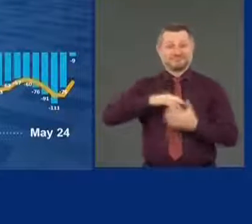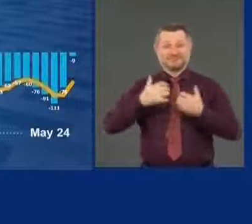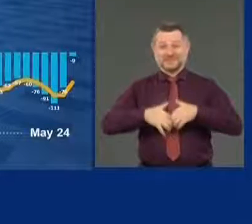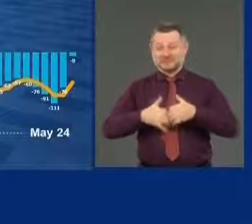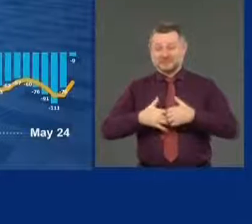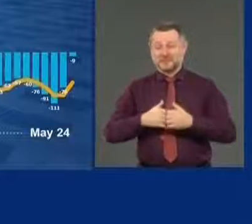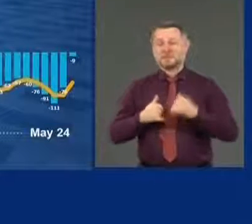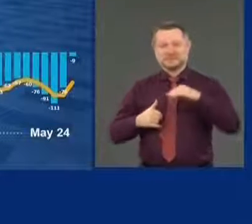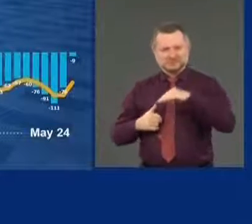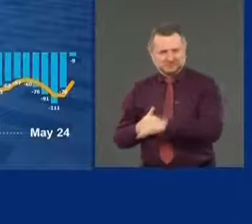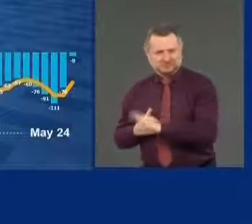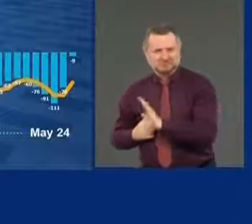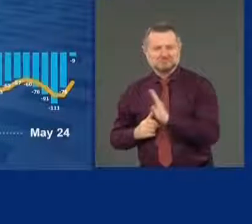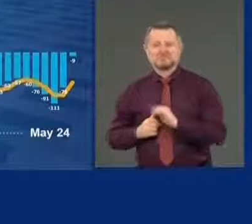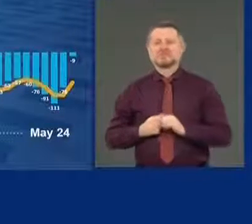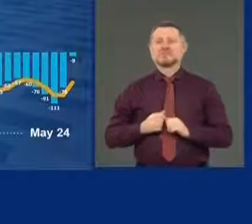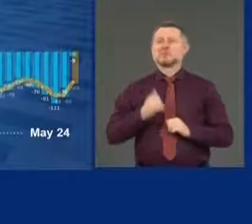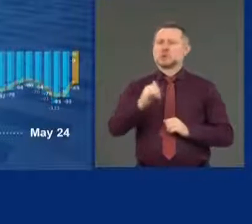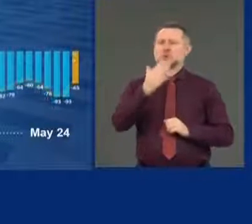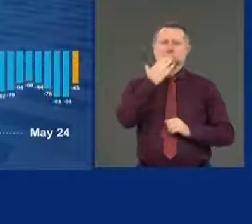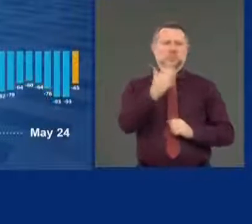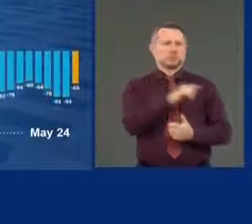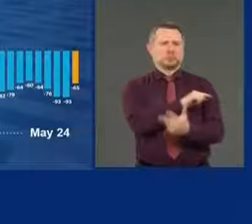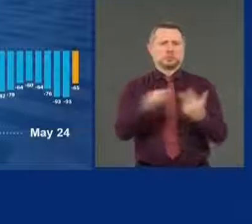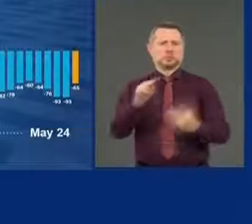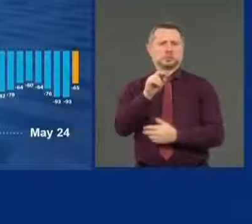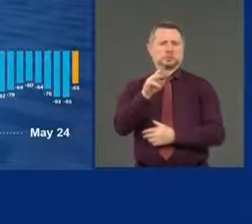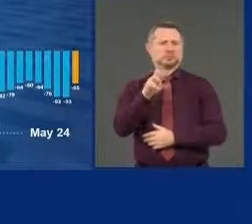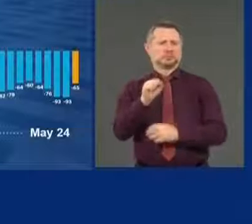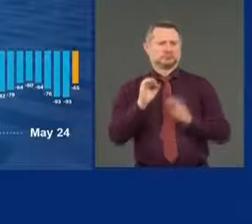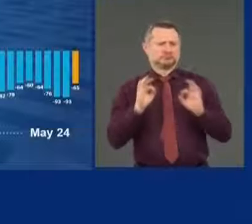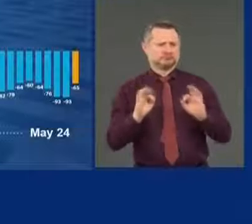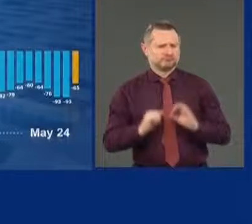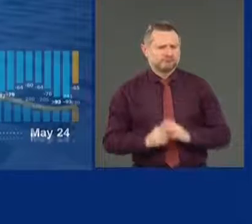Intubations is down, which is very good news.